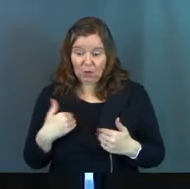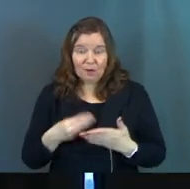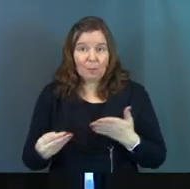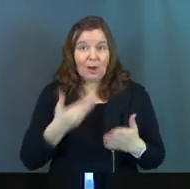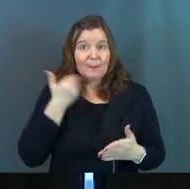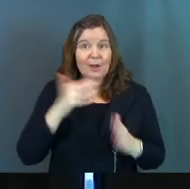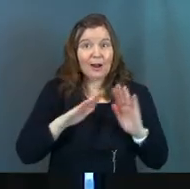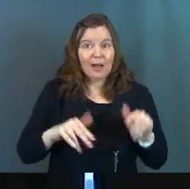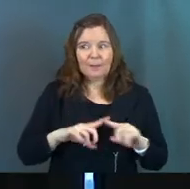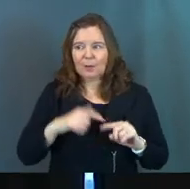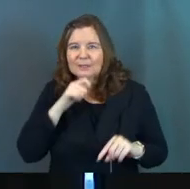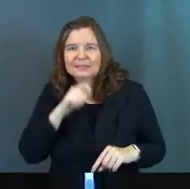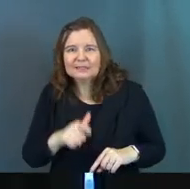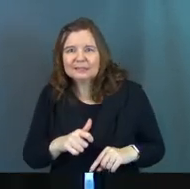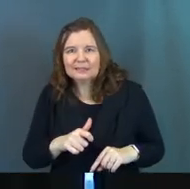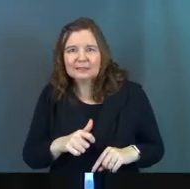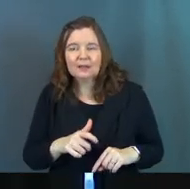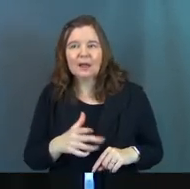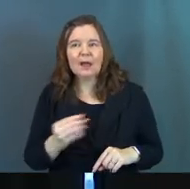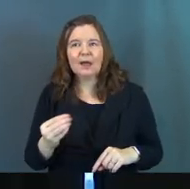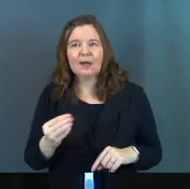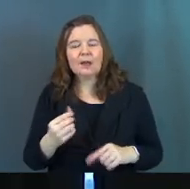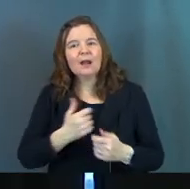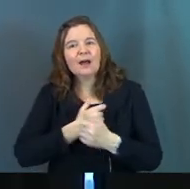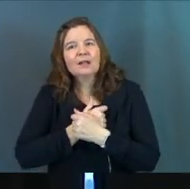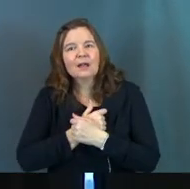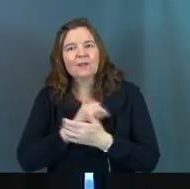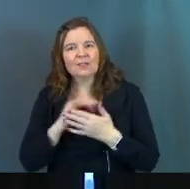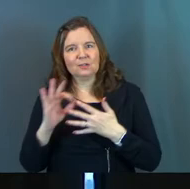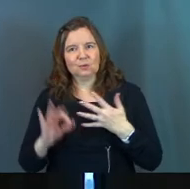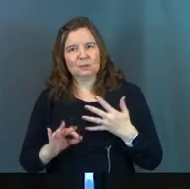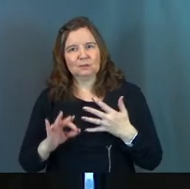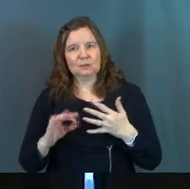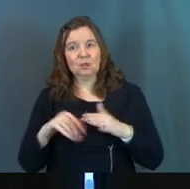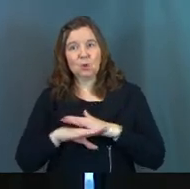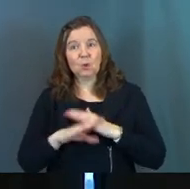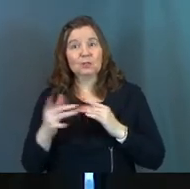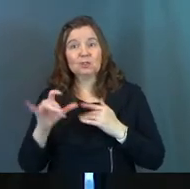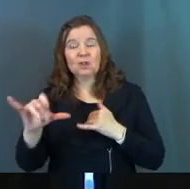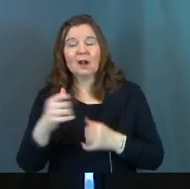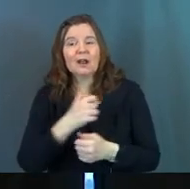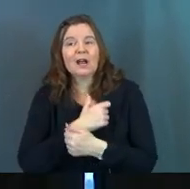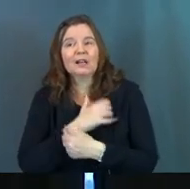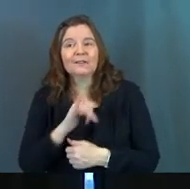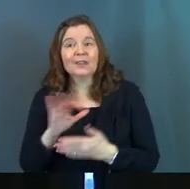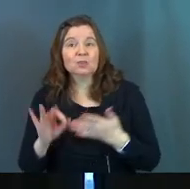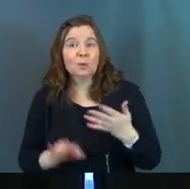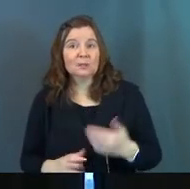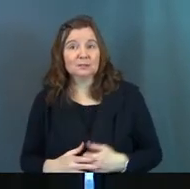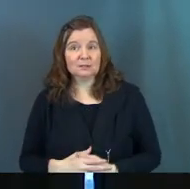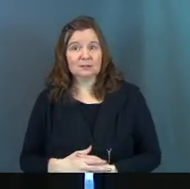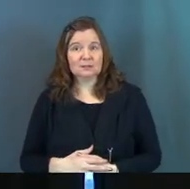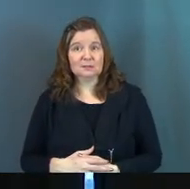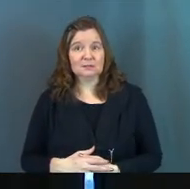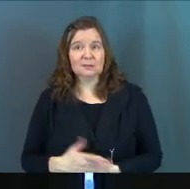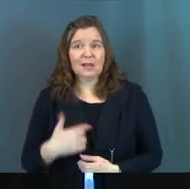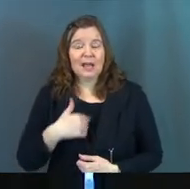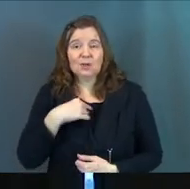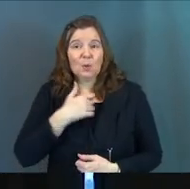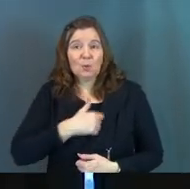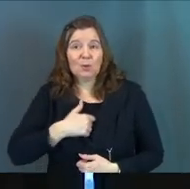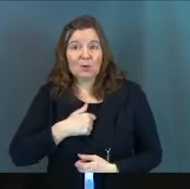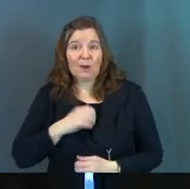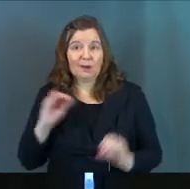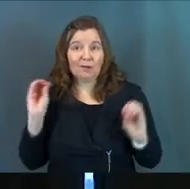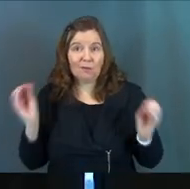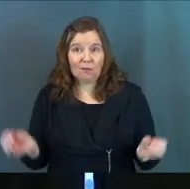house, but we didn't. And I love that choice. Going into eternity, I love that choice. I don't regret